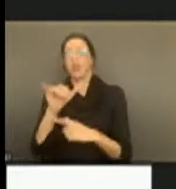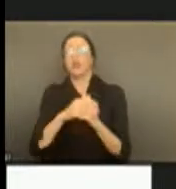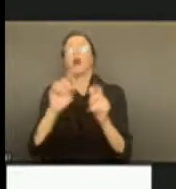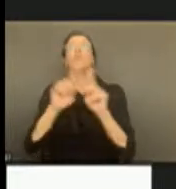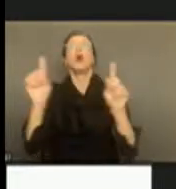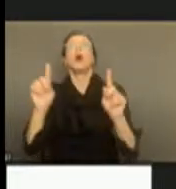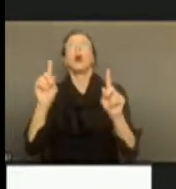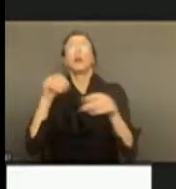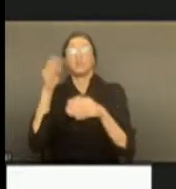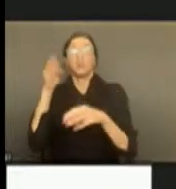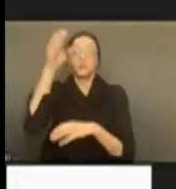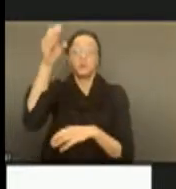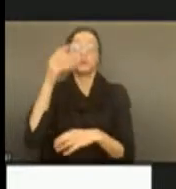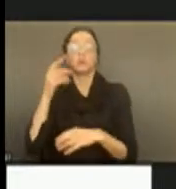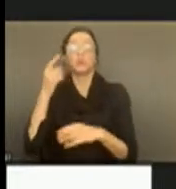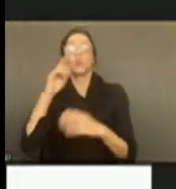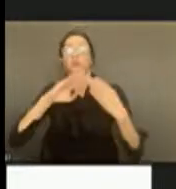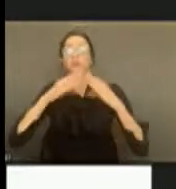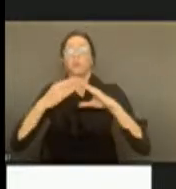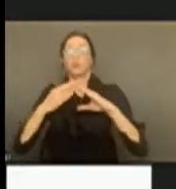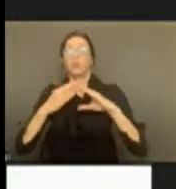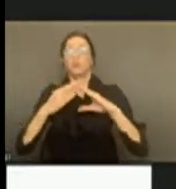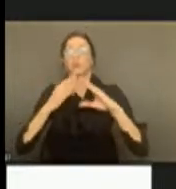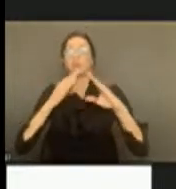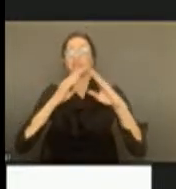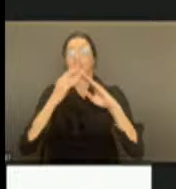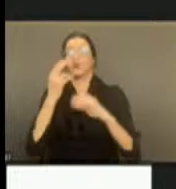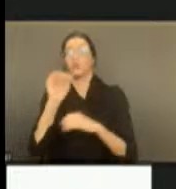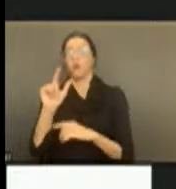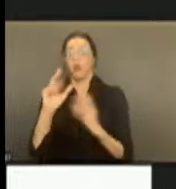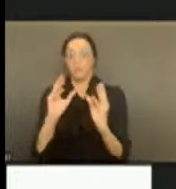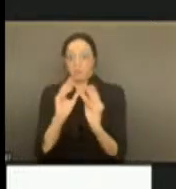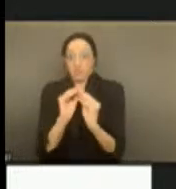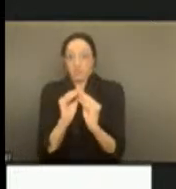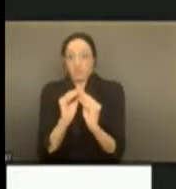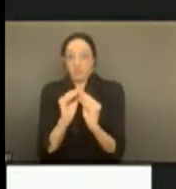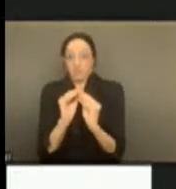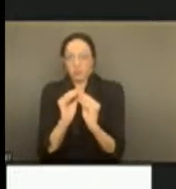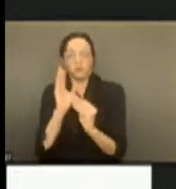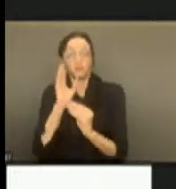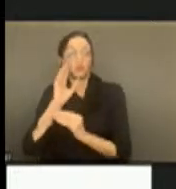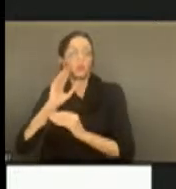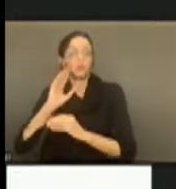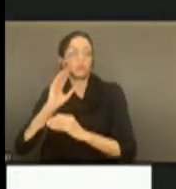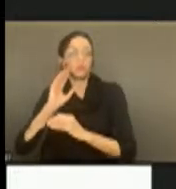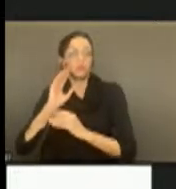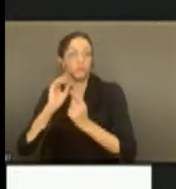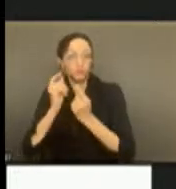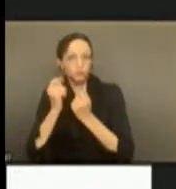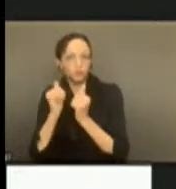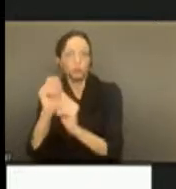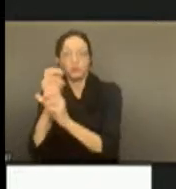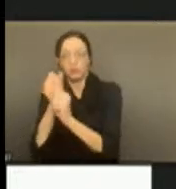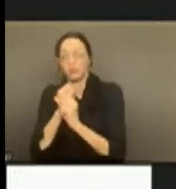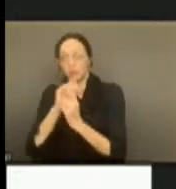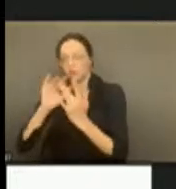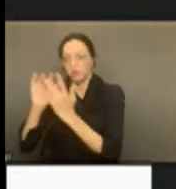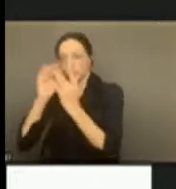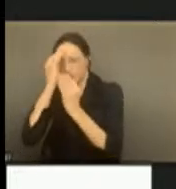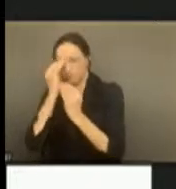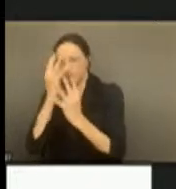communication. But if possible, I'd like to get in contact with you on some of the additional questions that you have offline.